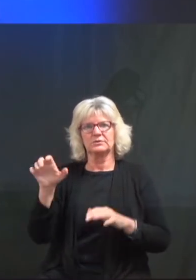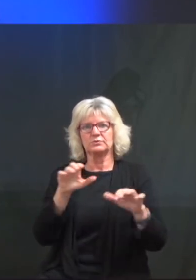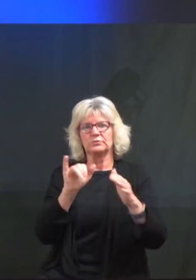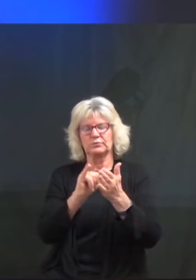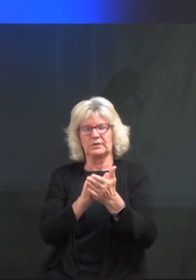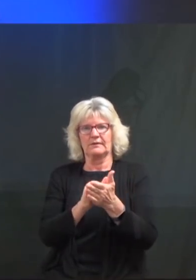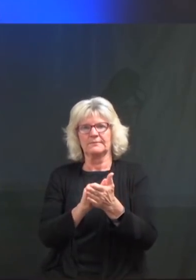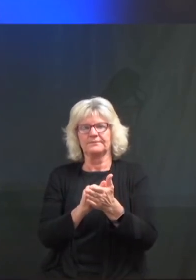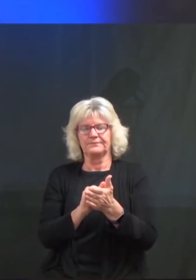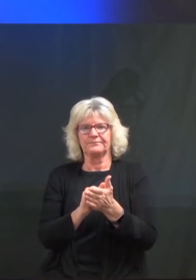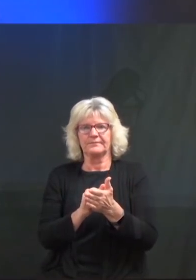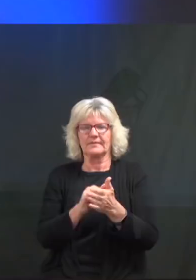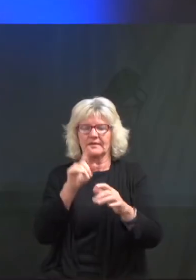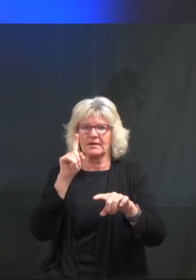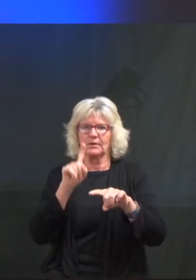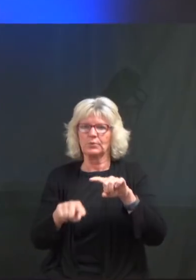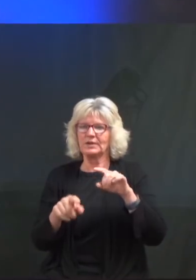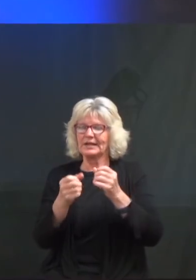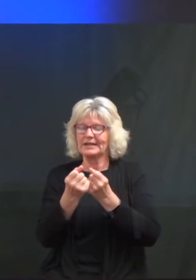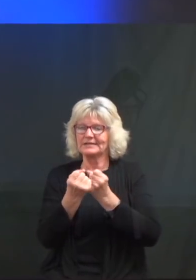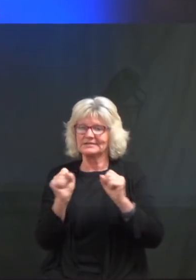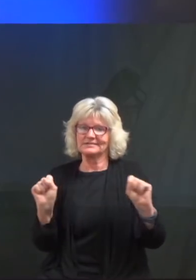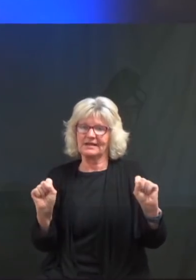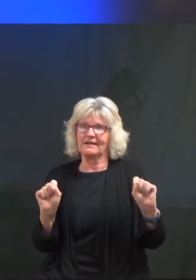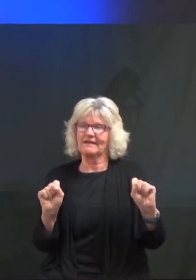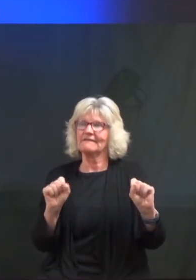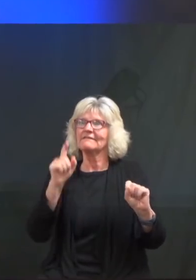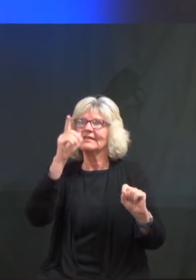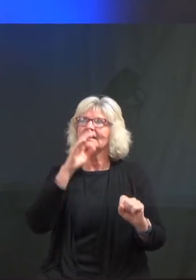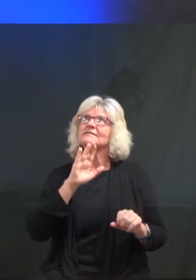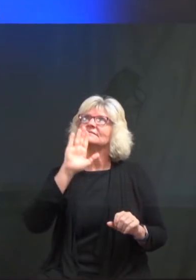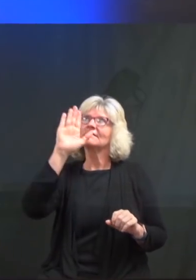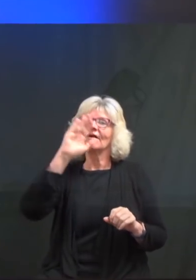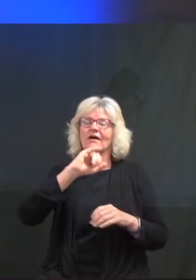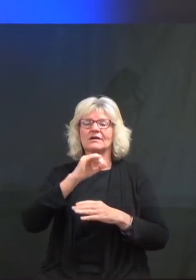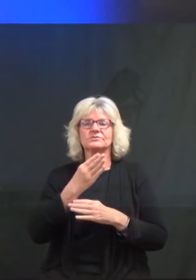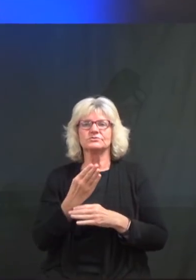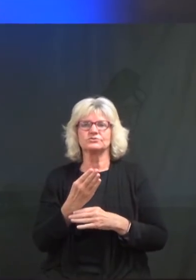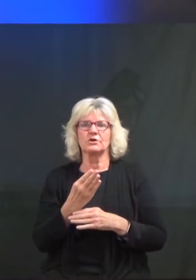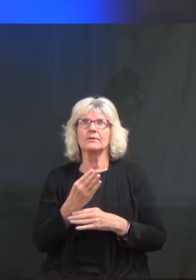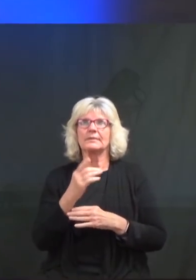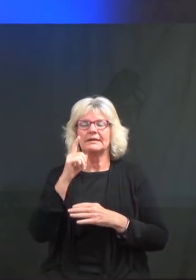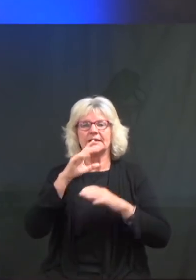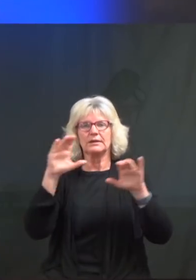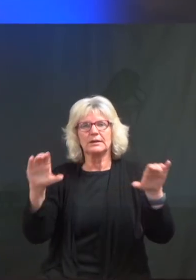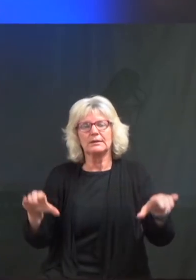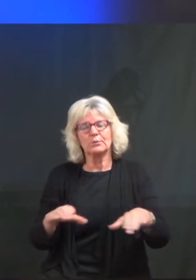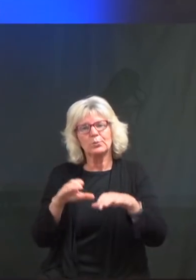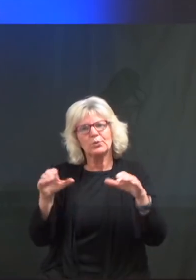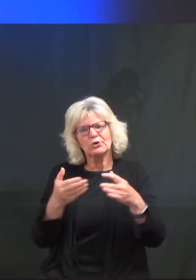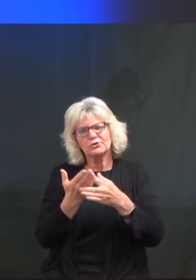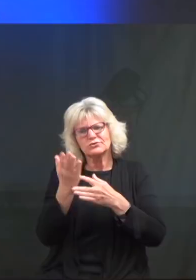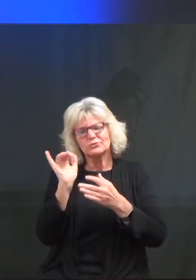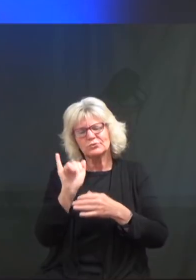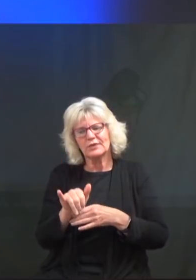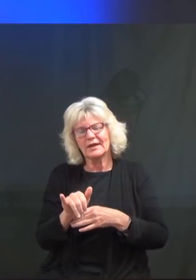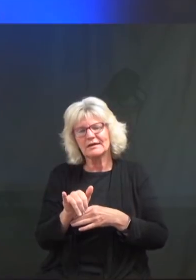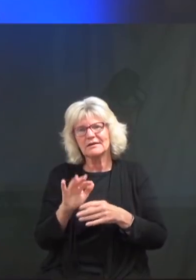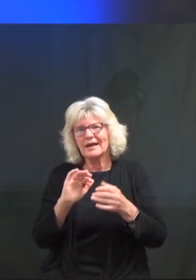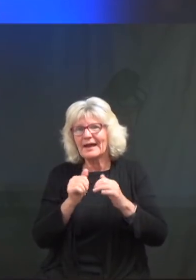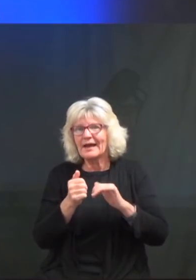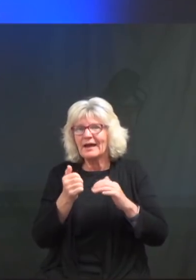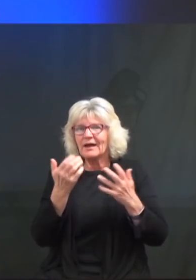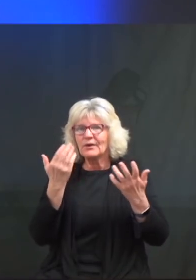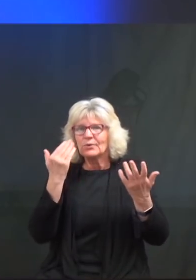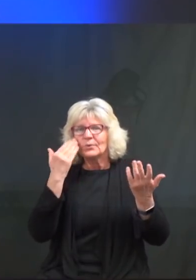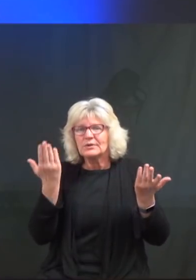to do. We can't save. That's God's job. He's the one who works through that. How do we know who they are?